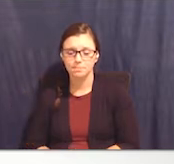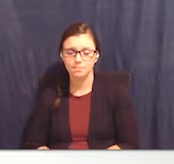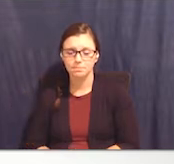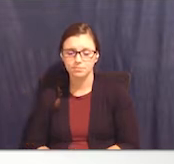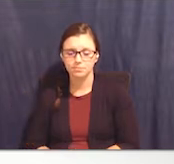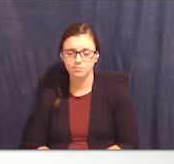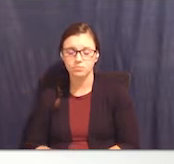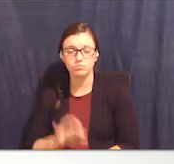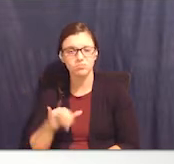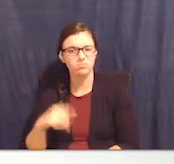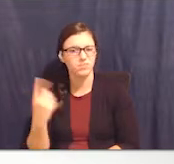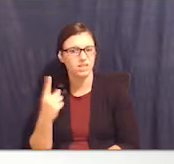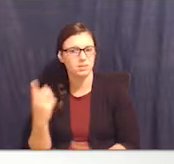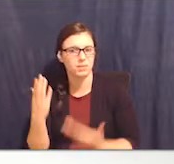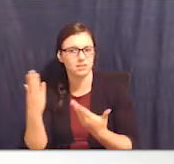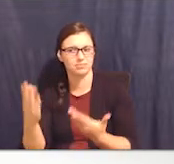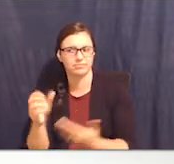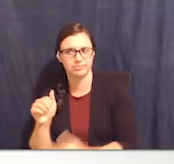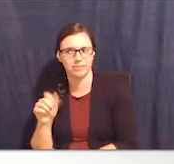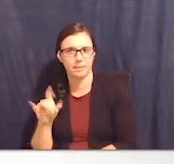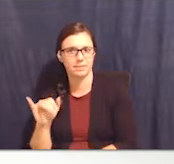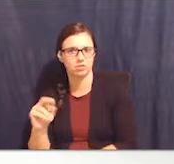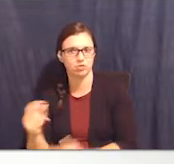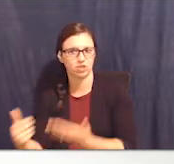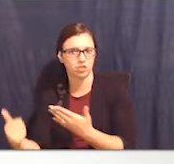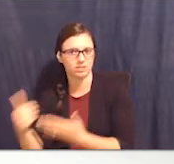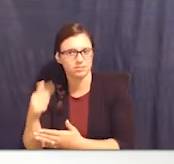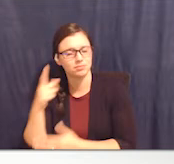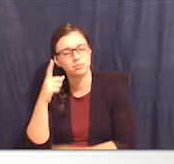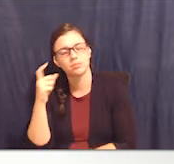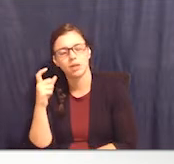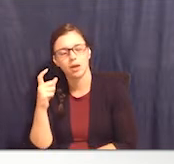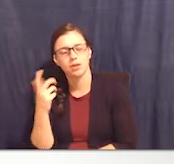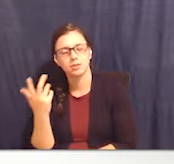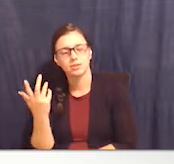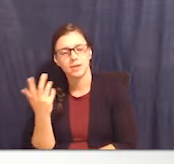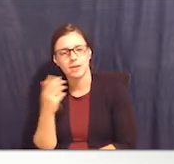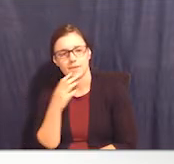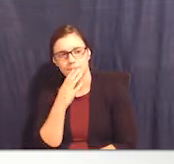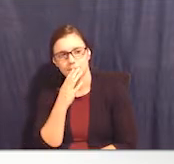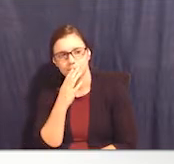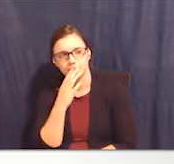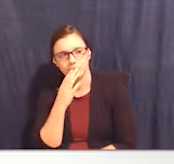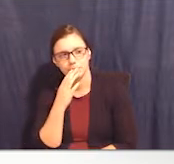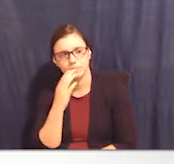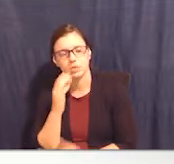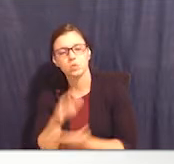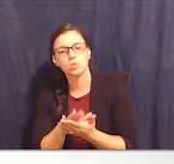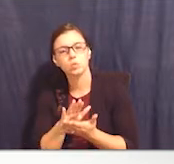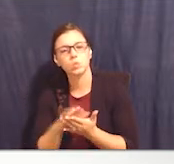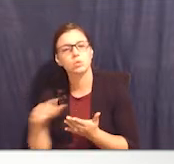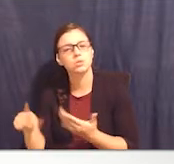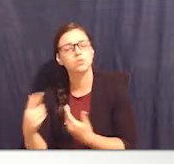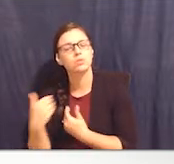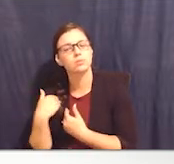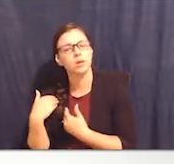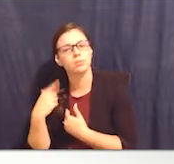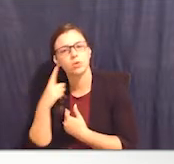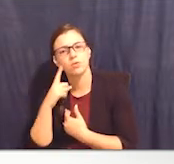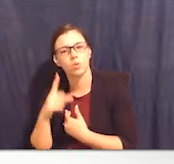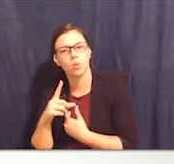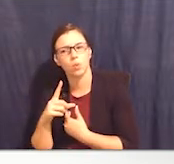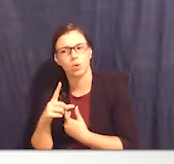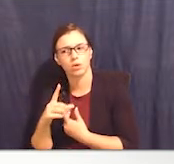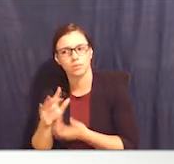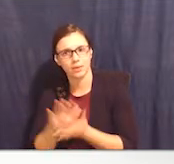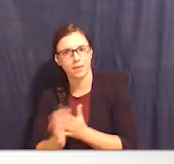a I've not seen a school district provide specific transportation because it's a student's choice